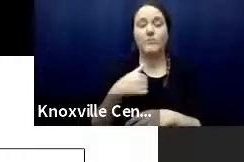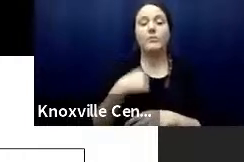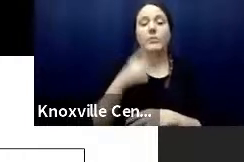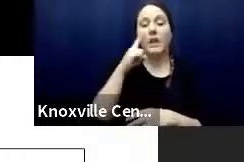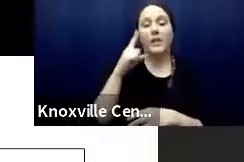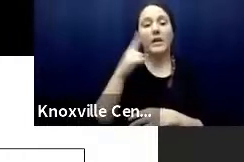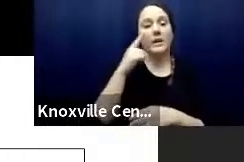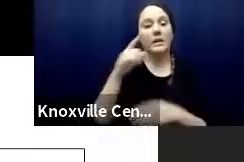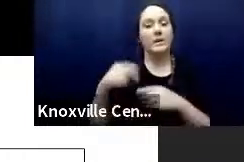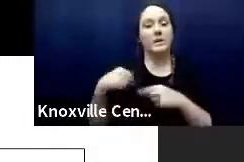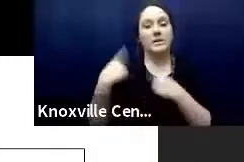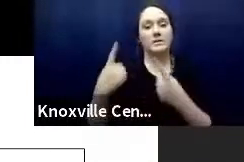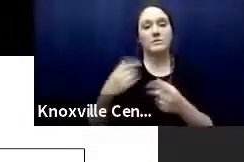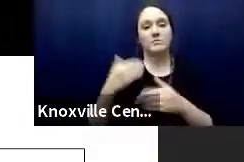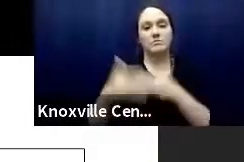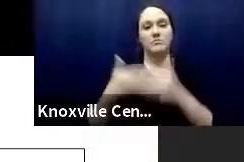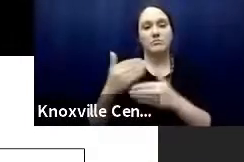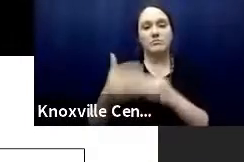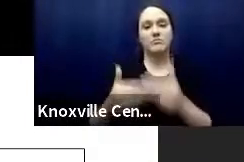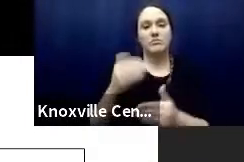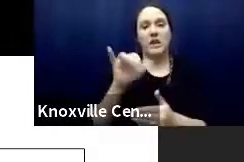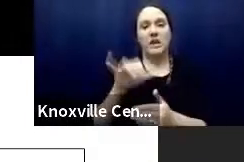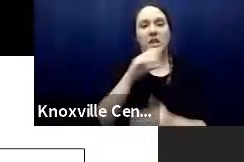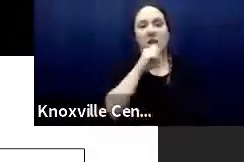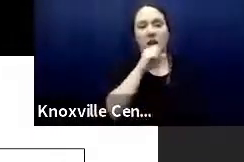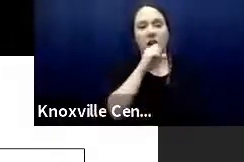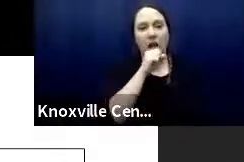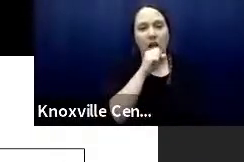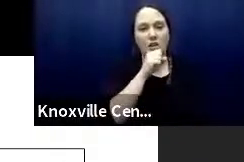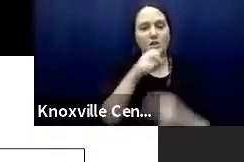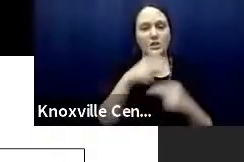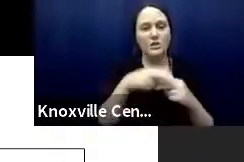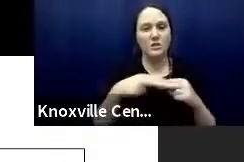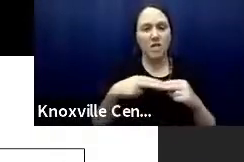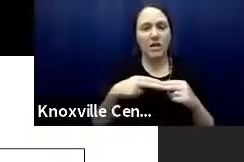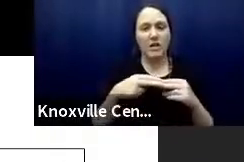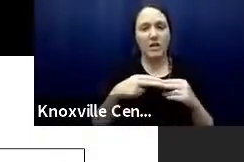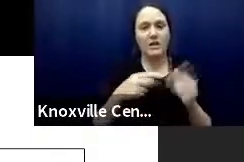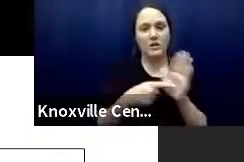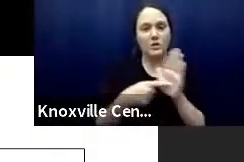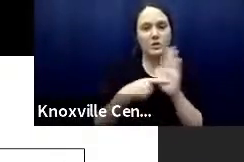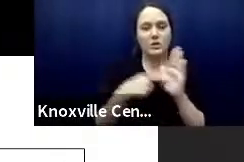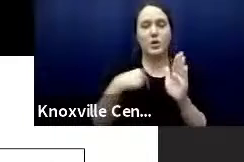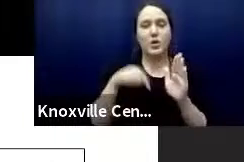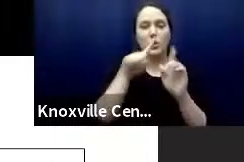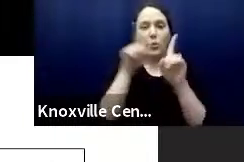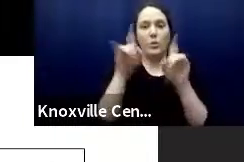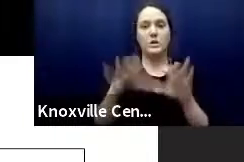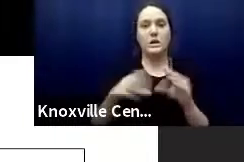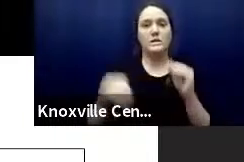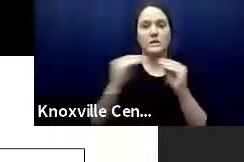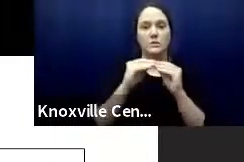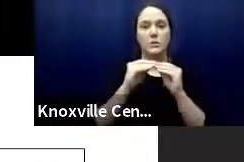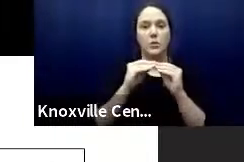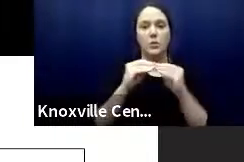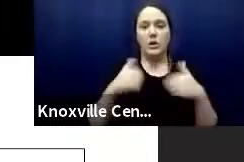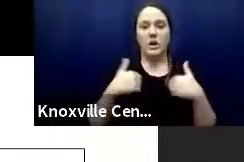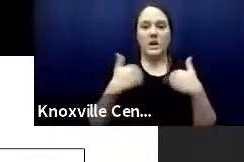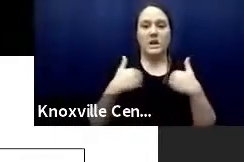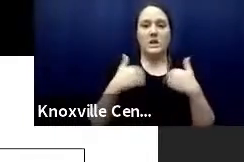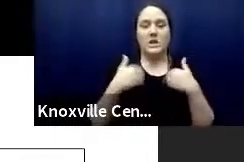we've progressed and as that age slide showed, I mean, we have definitely been testing more of a